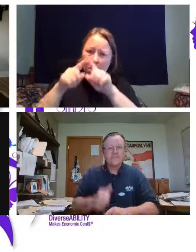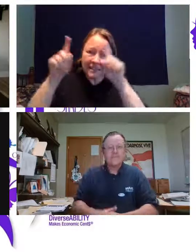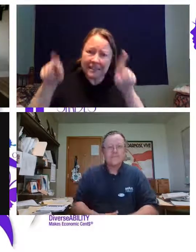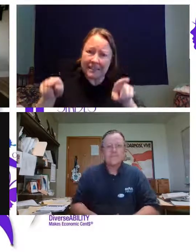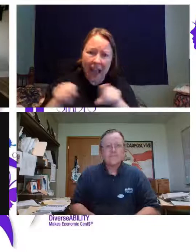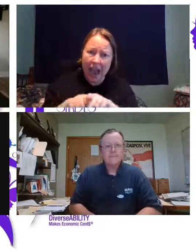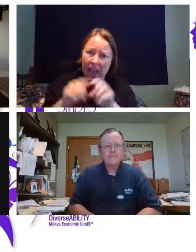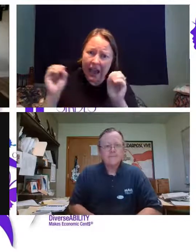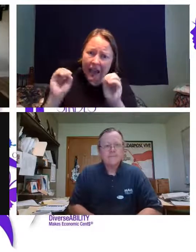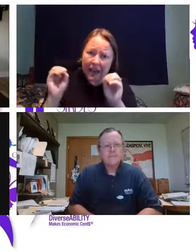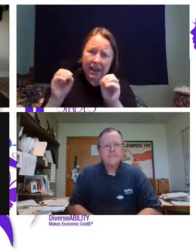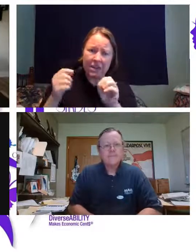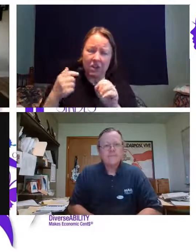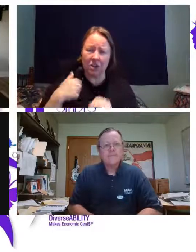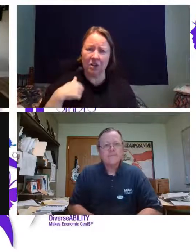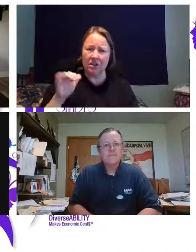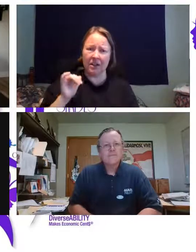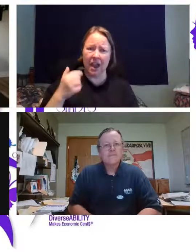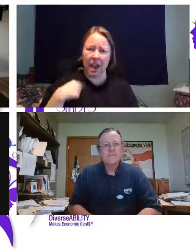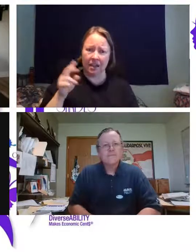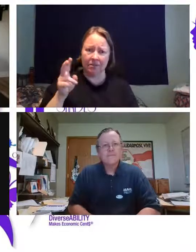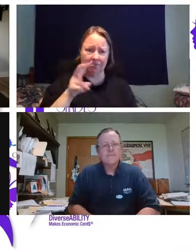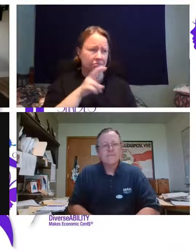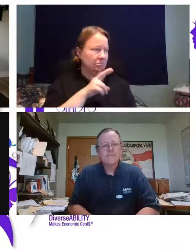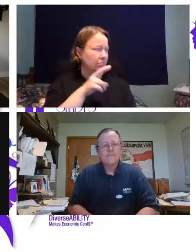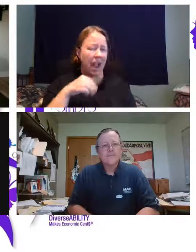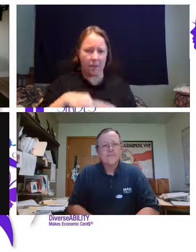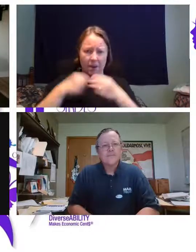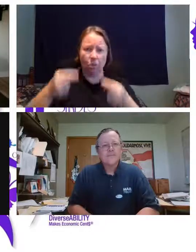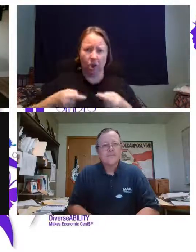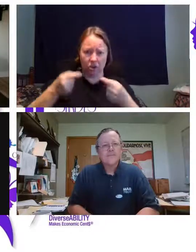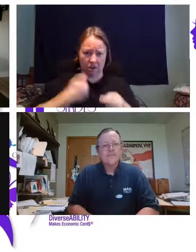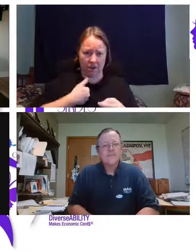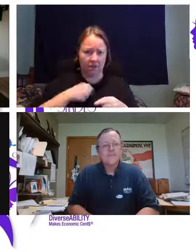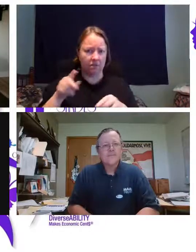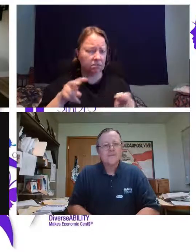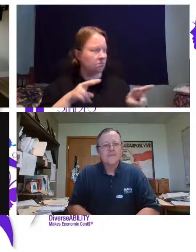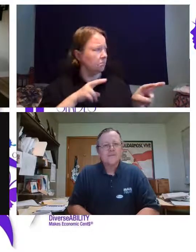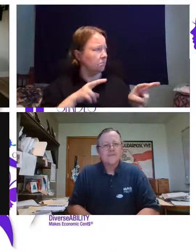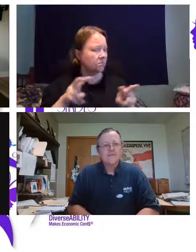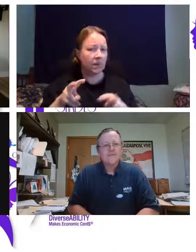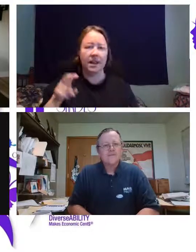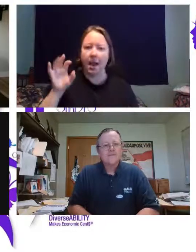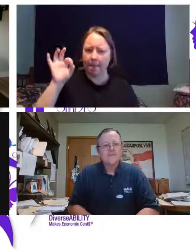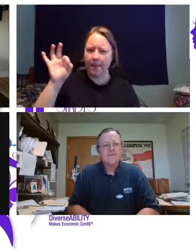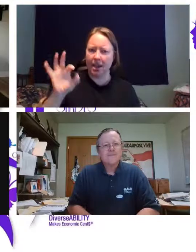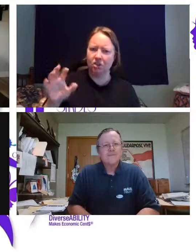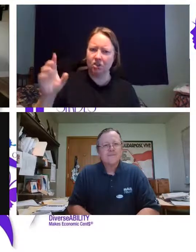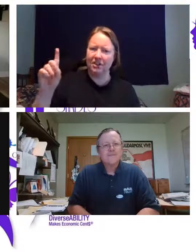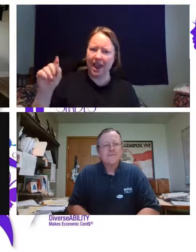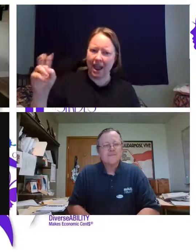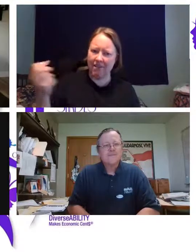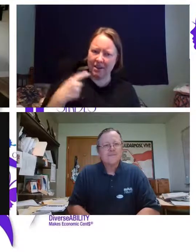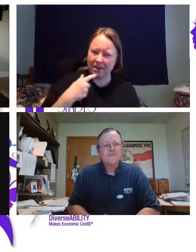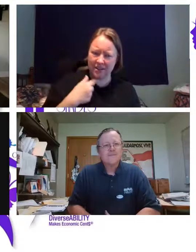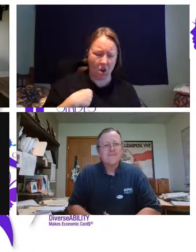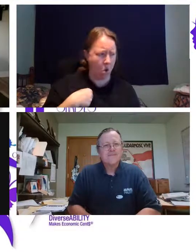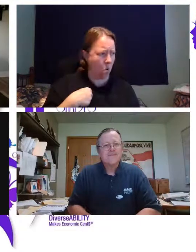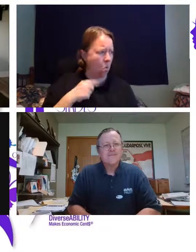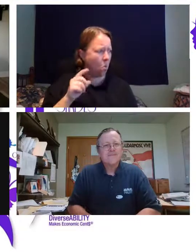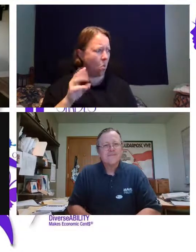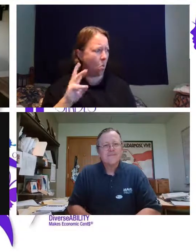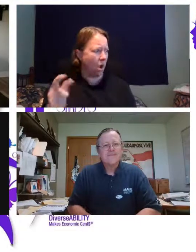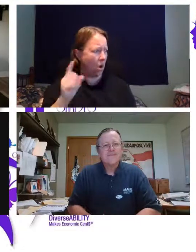so I kind of looked around in my wheelchair, and Pastor Dave comes on out. He goes, well, where do we need to go? I'm